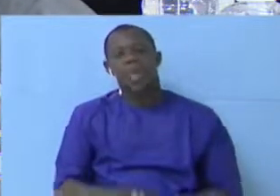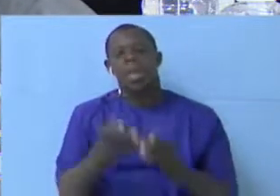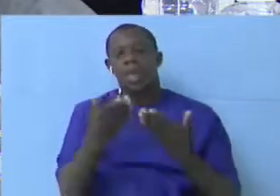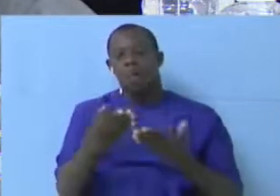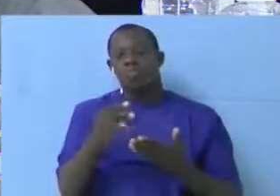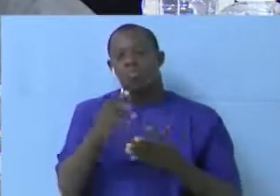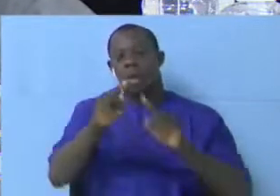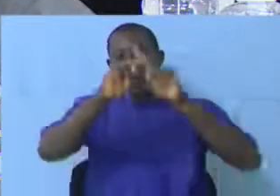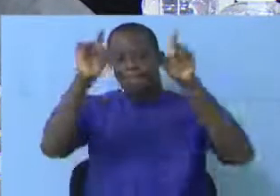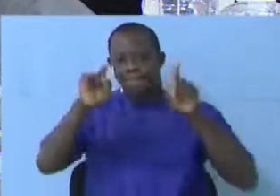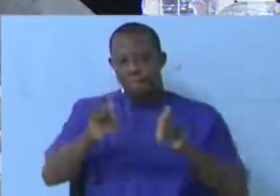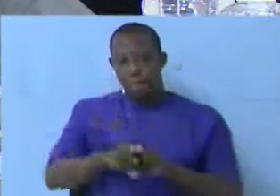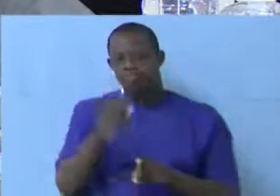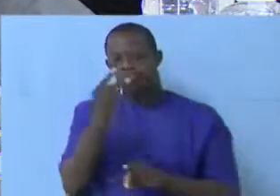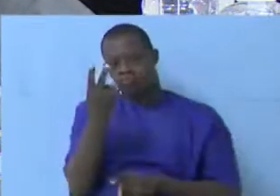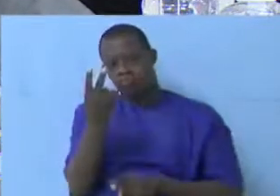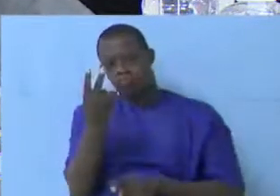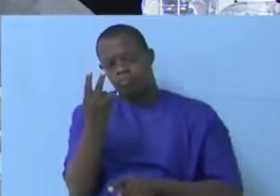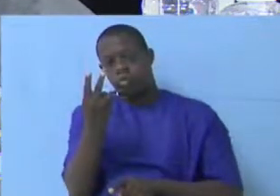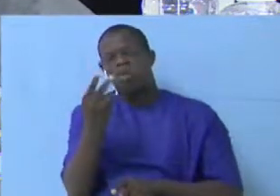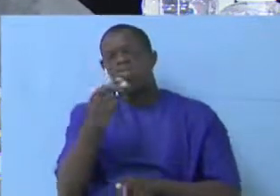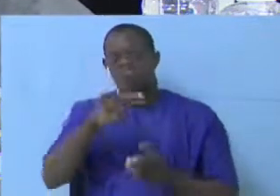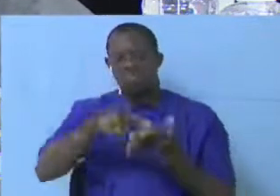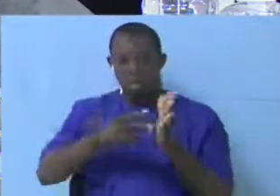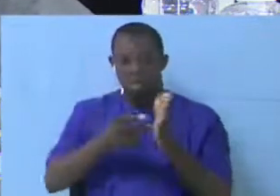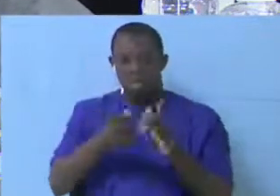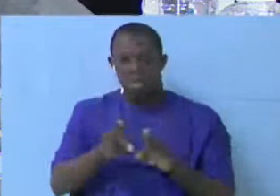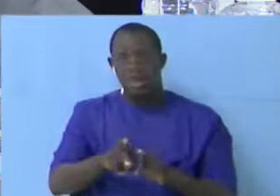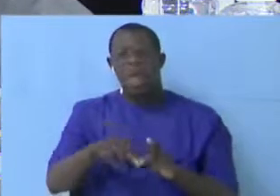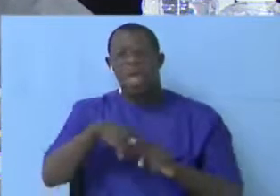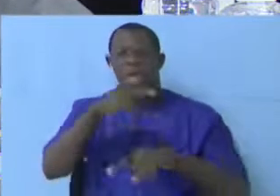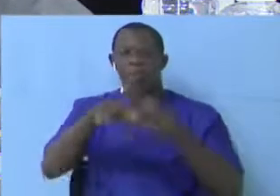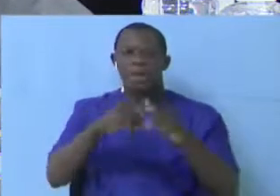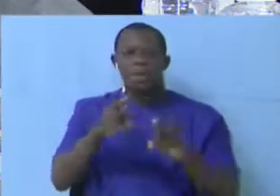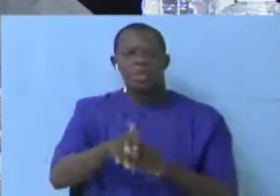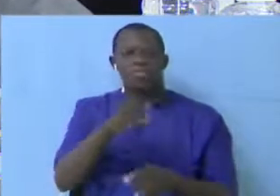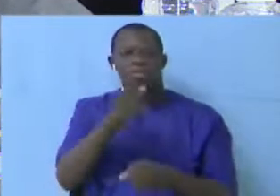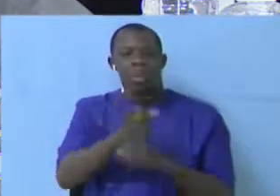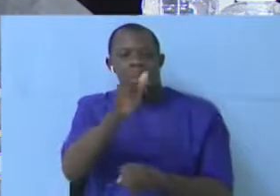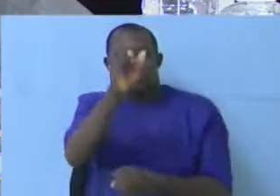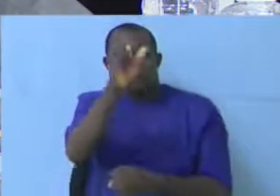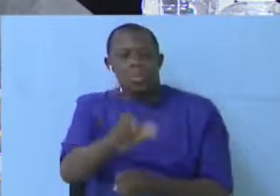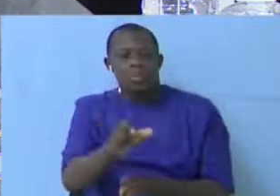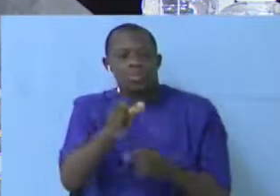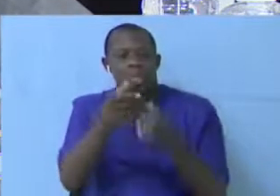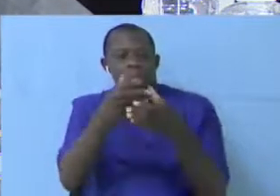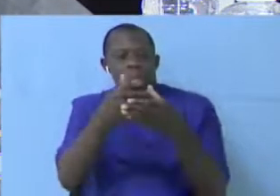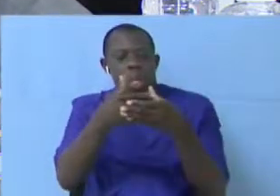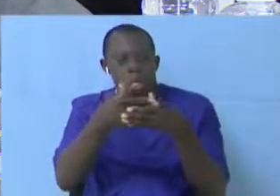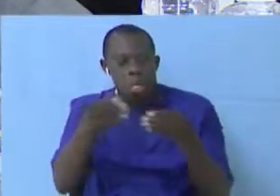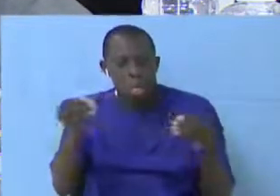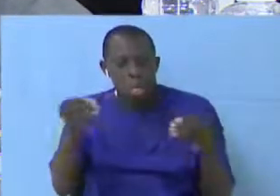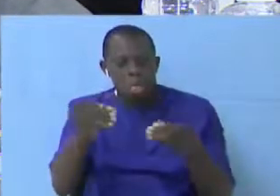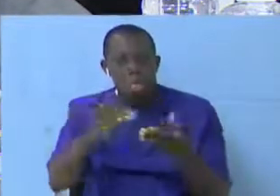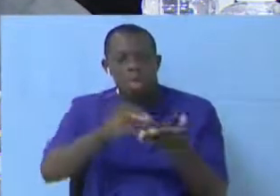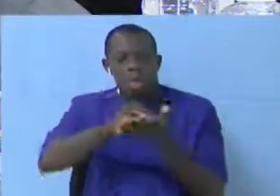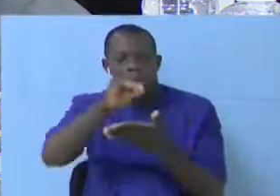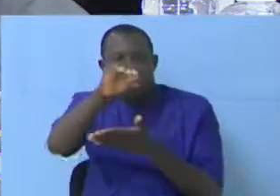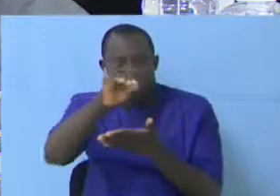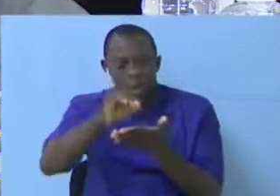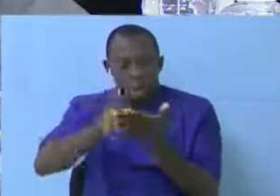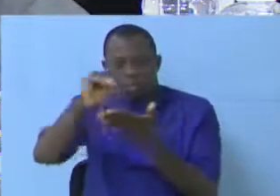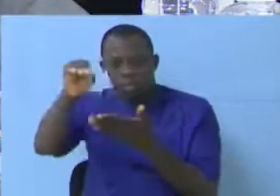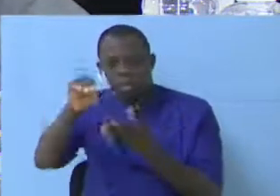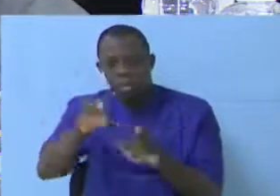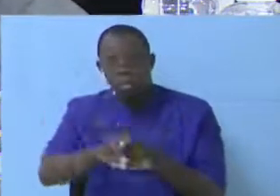2 is the one that is the dispersal and the disappearance of the 50 migrants. Who